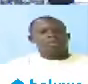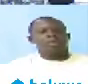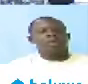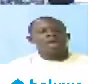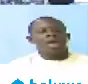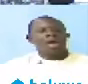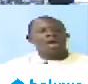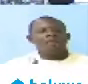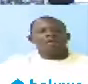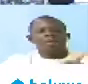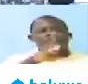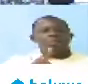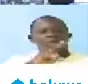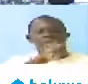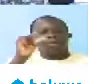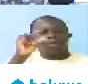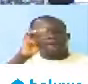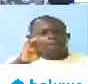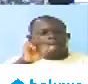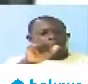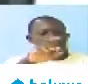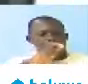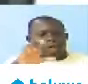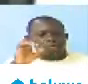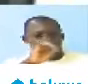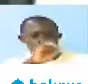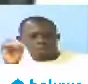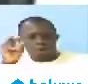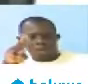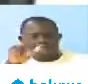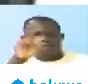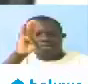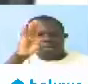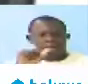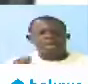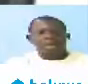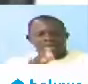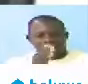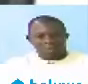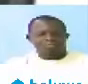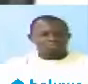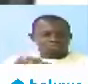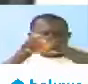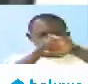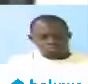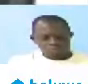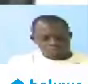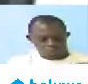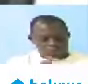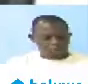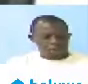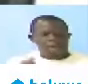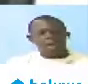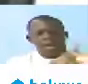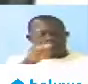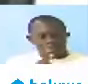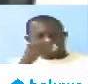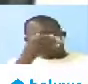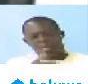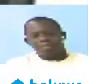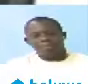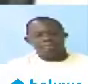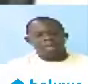Moro Naba. They called the place Moro Naba. So Yambulani Korda Roje. They took us to a compound in that place. So San